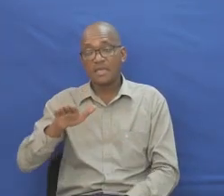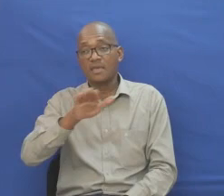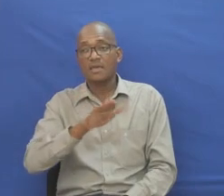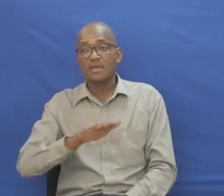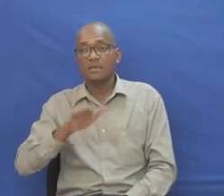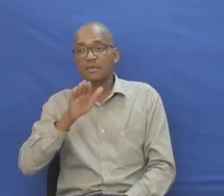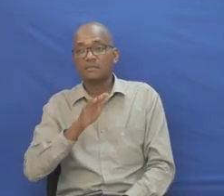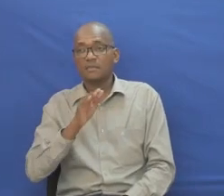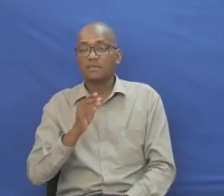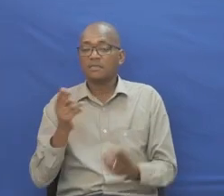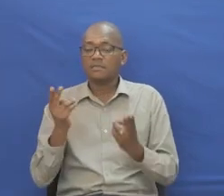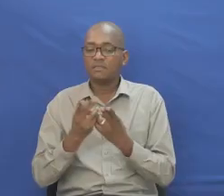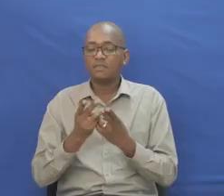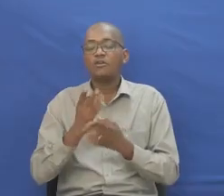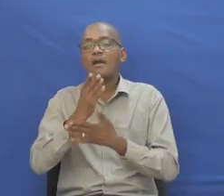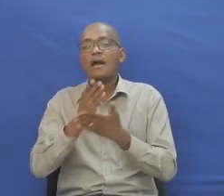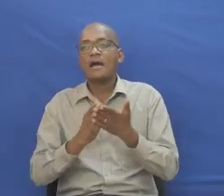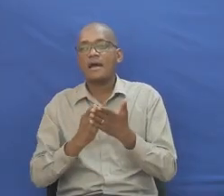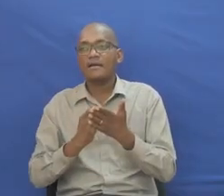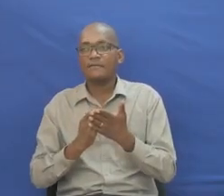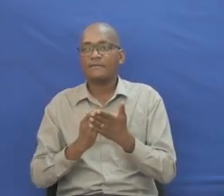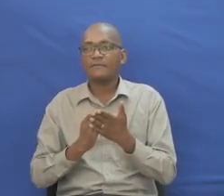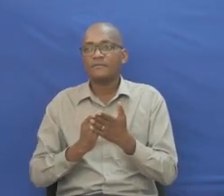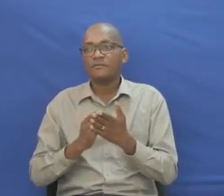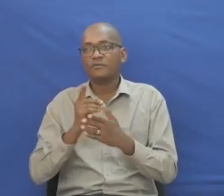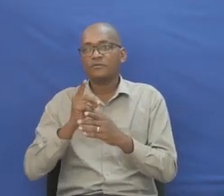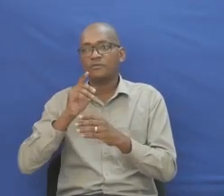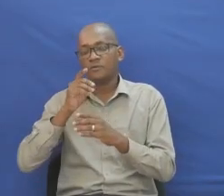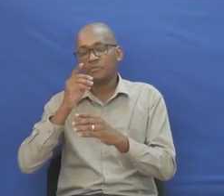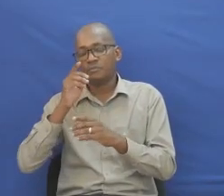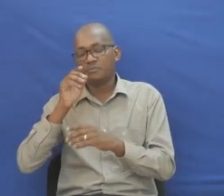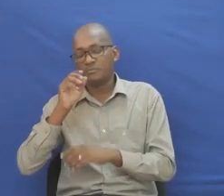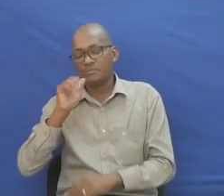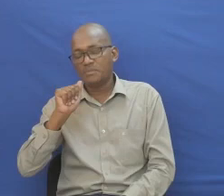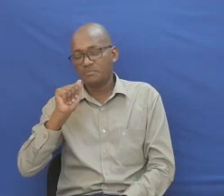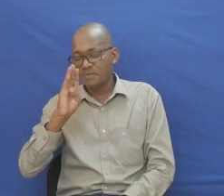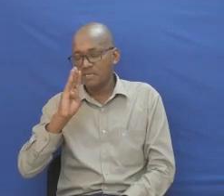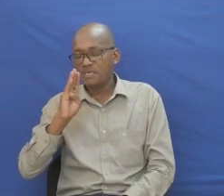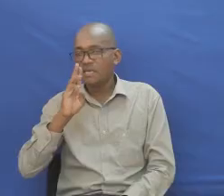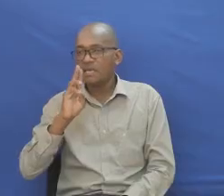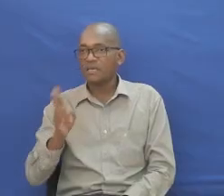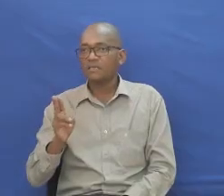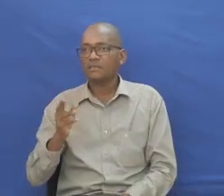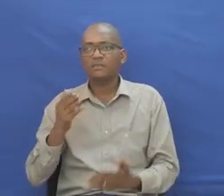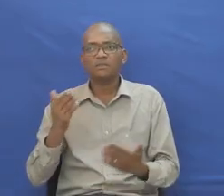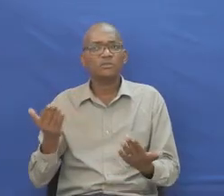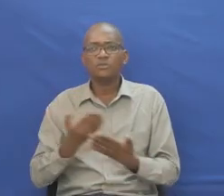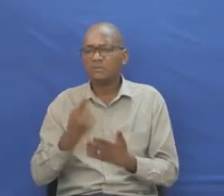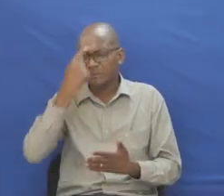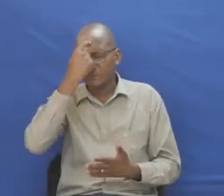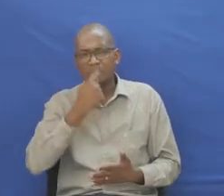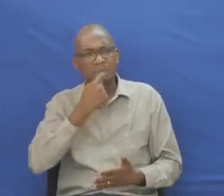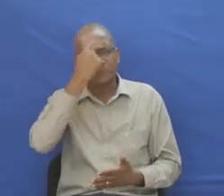is a half BH. They used it right this way. So don't ask yourself so many questions. Why do they use that one instead of